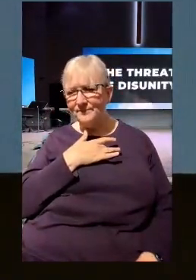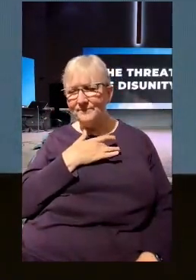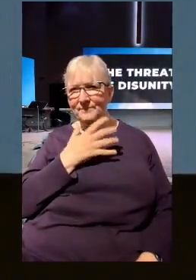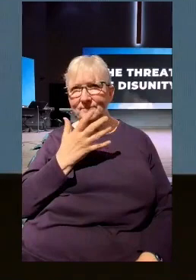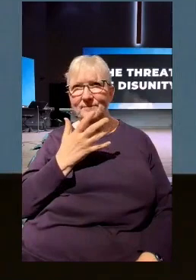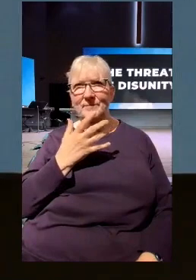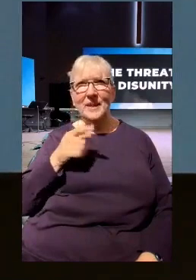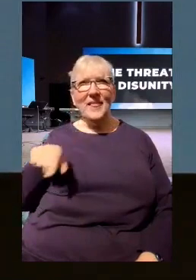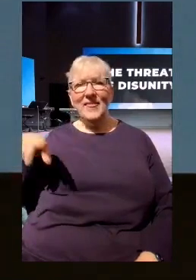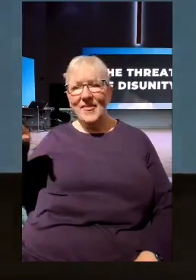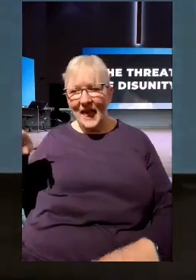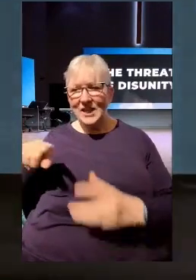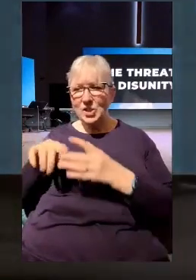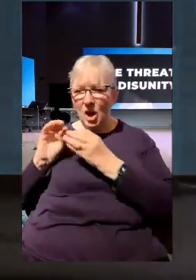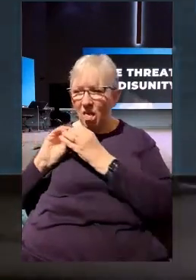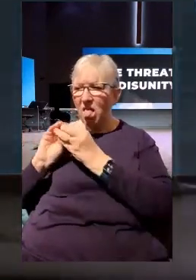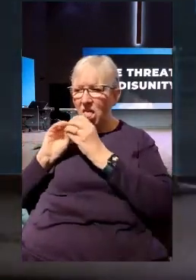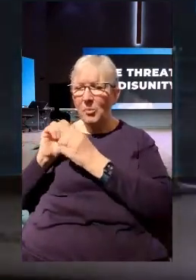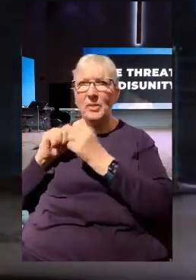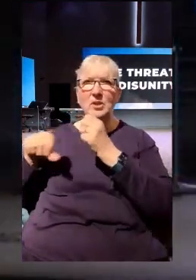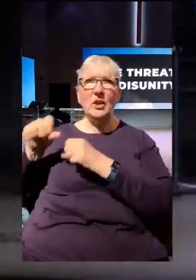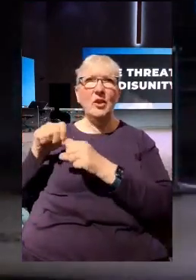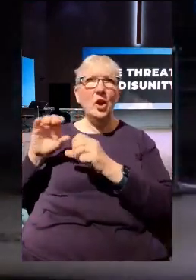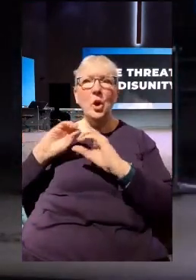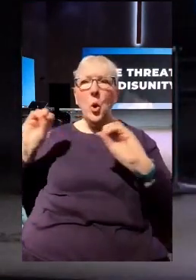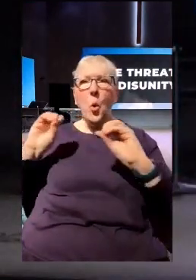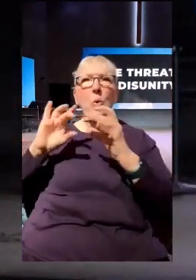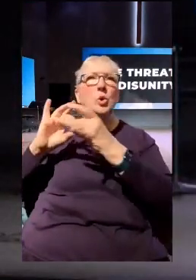fighting. There's no unity among them.